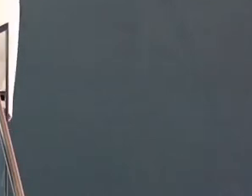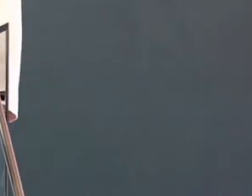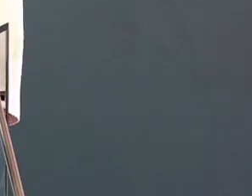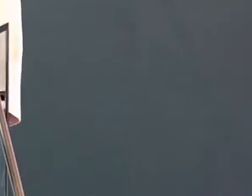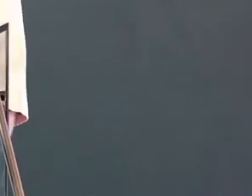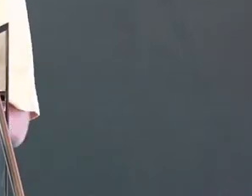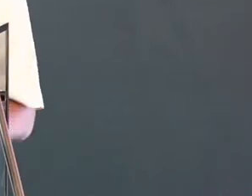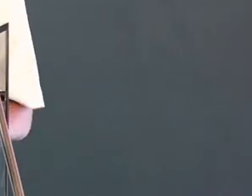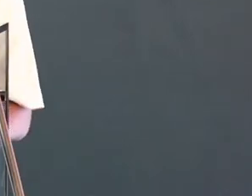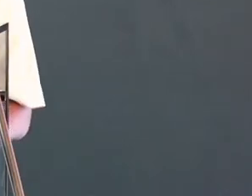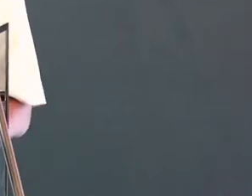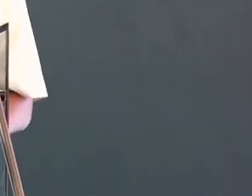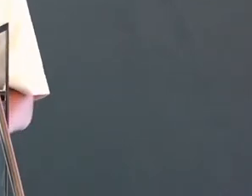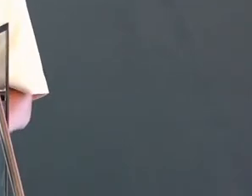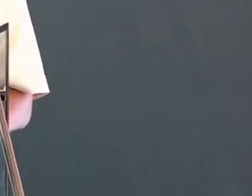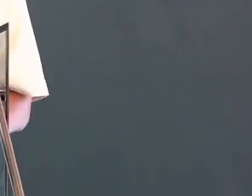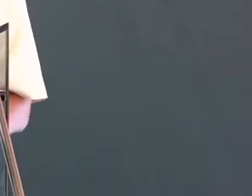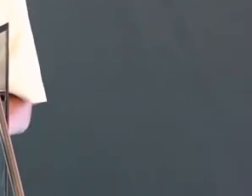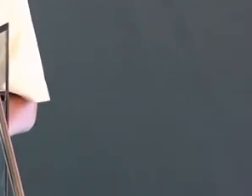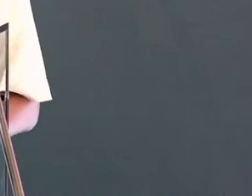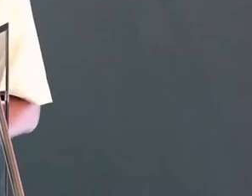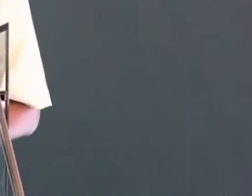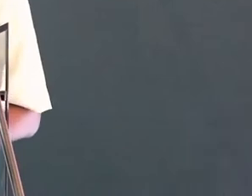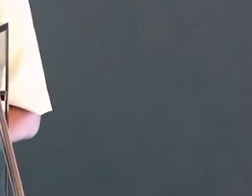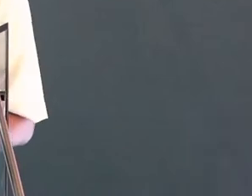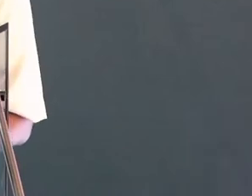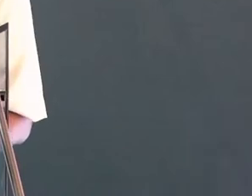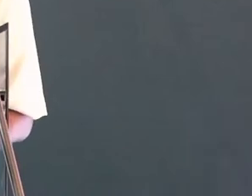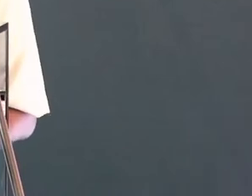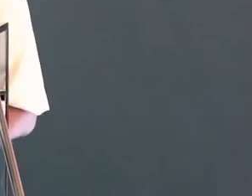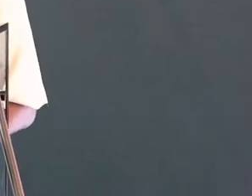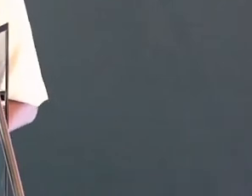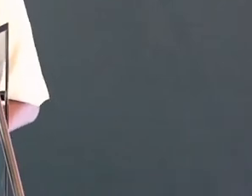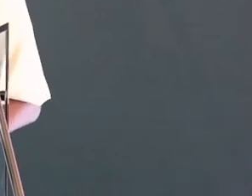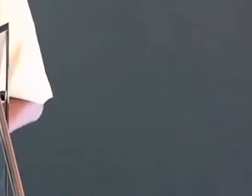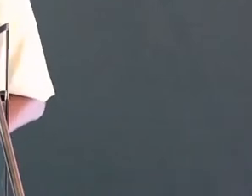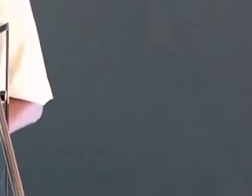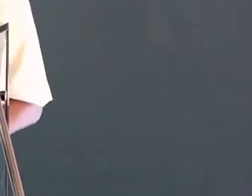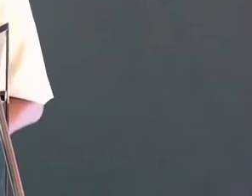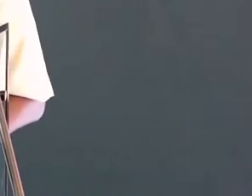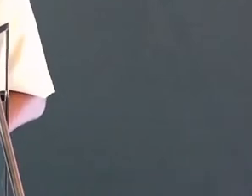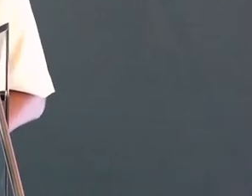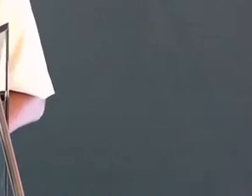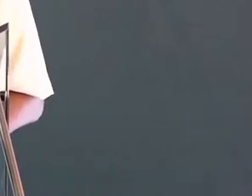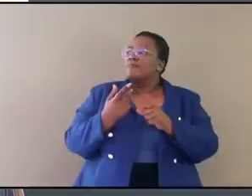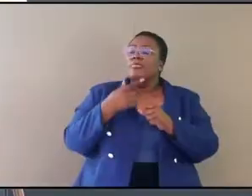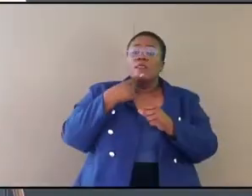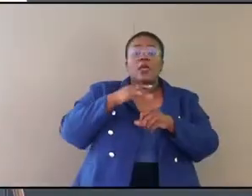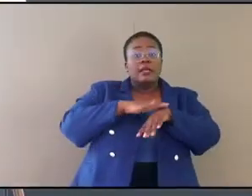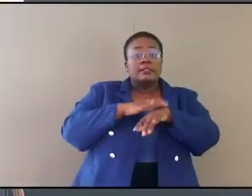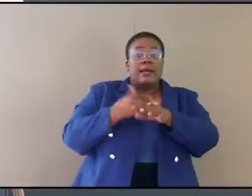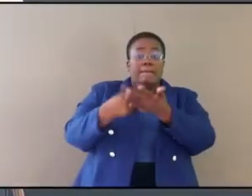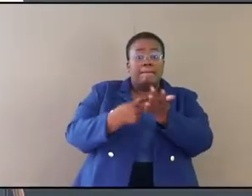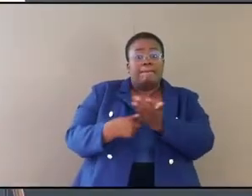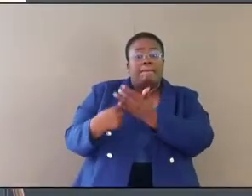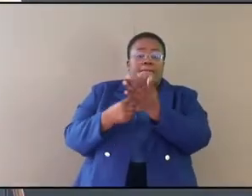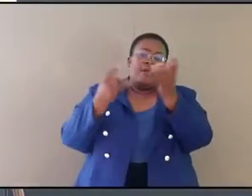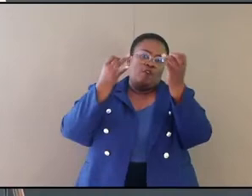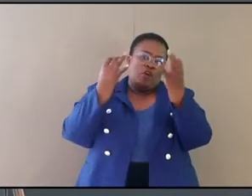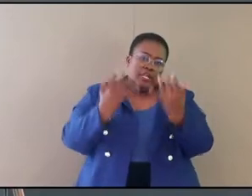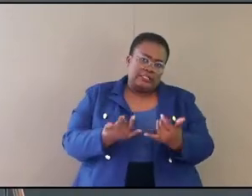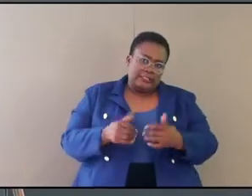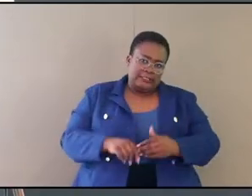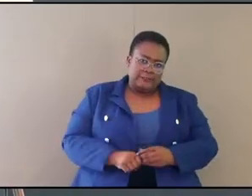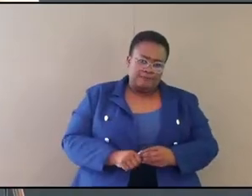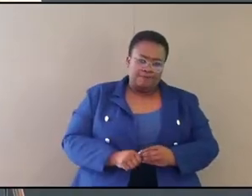of work and different pieces of work. It's our argument that we always put forward when we engage finances and treasury,